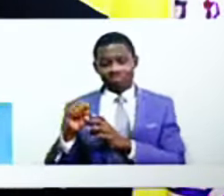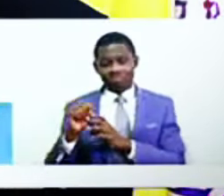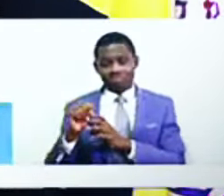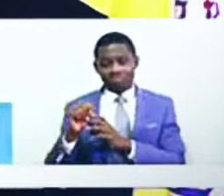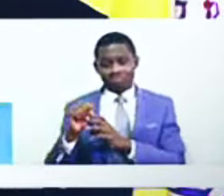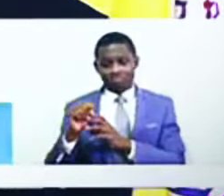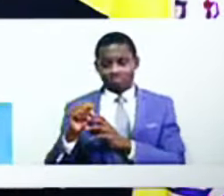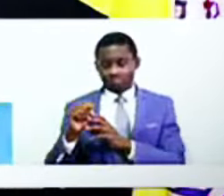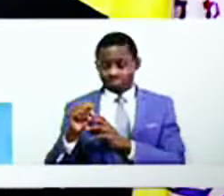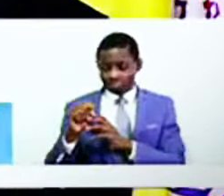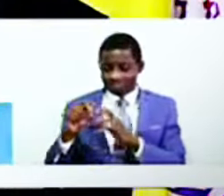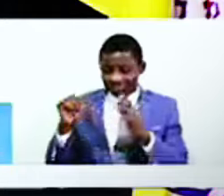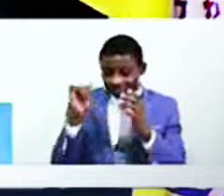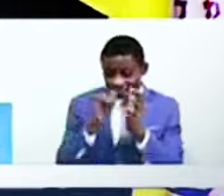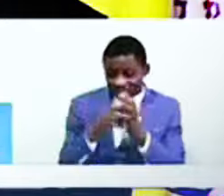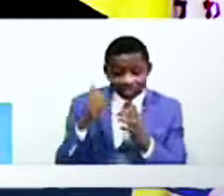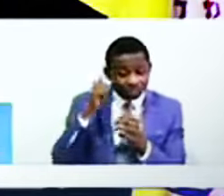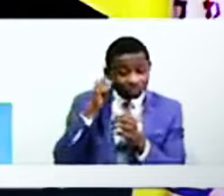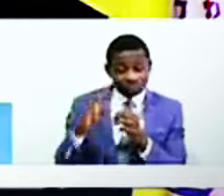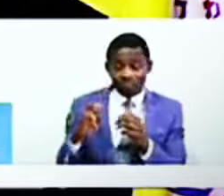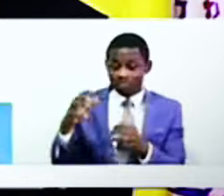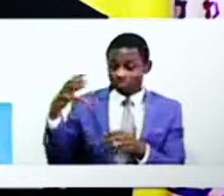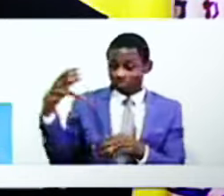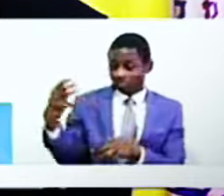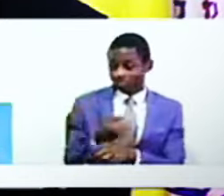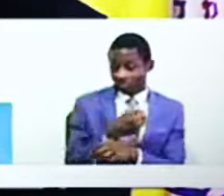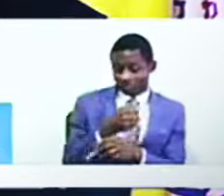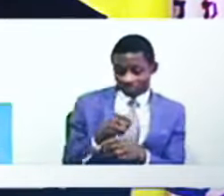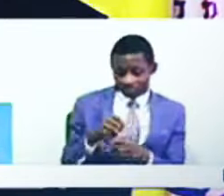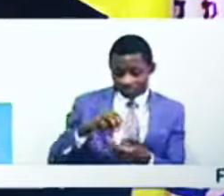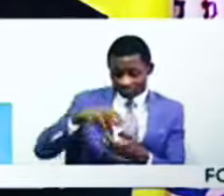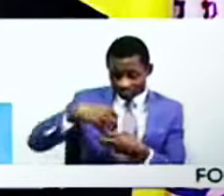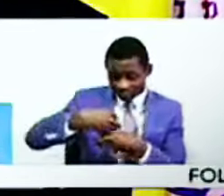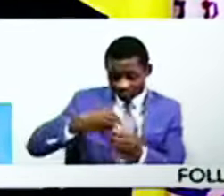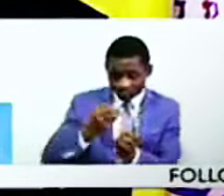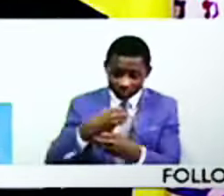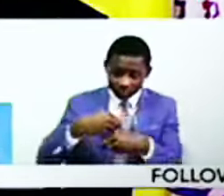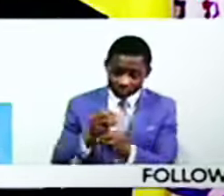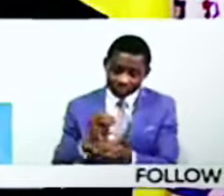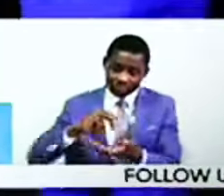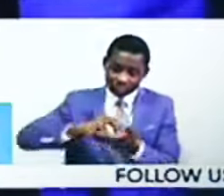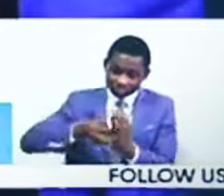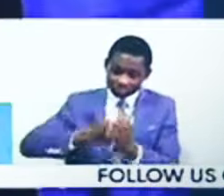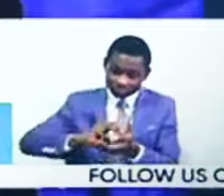That a woman took and mixed in into about 60 pounds of flour.